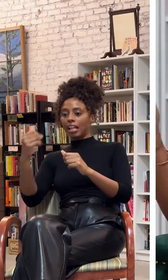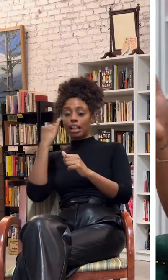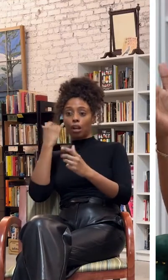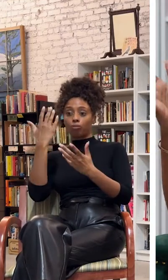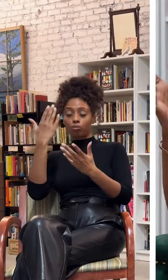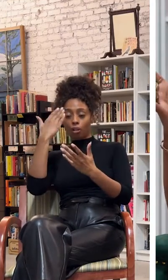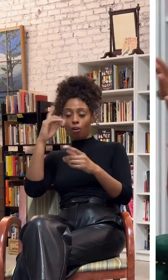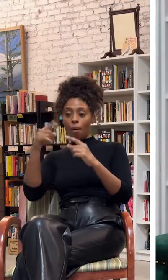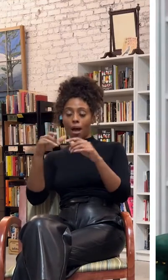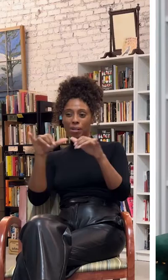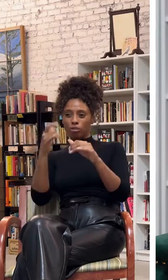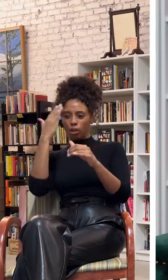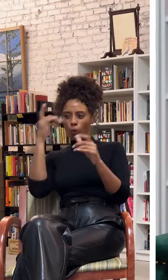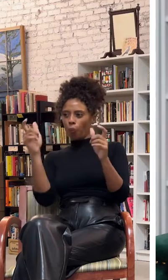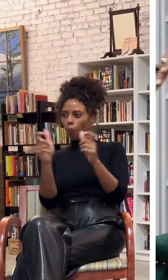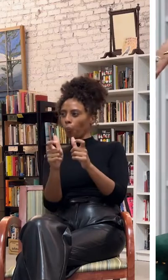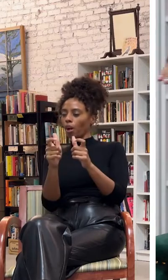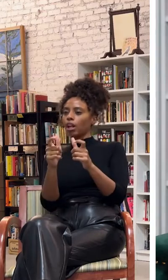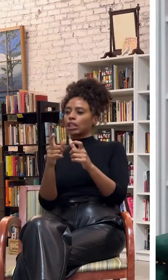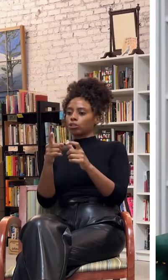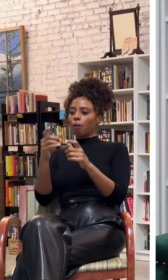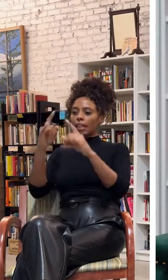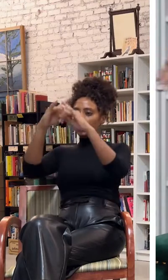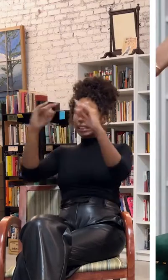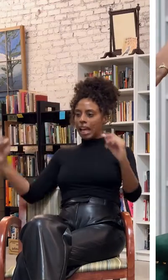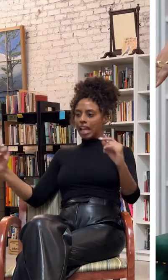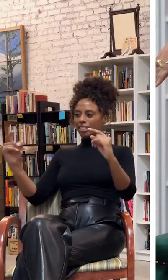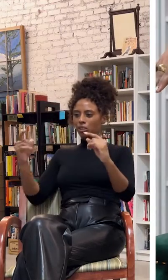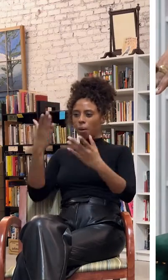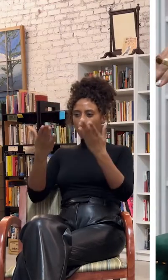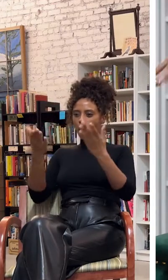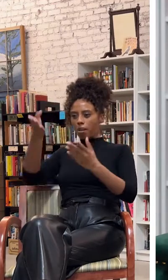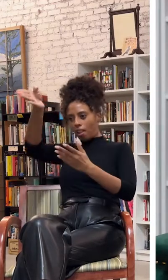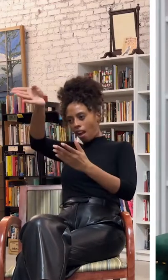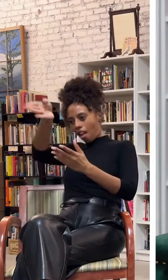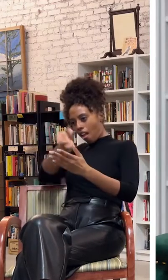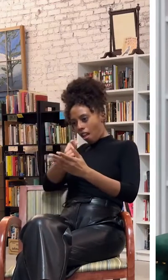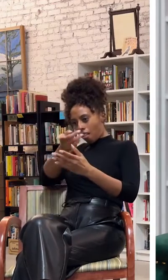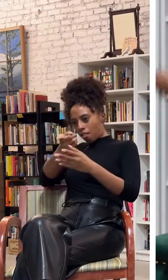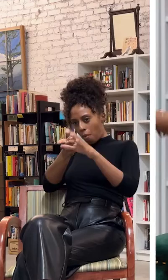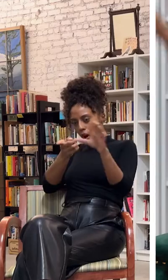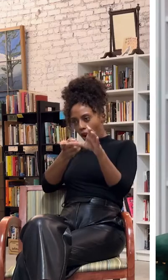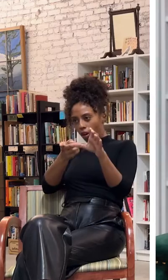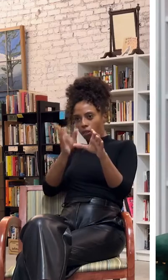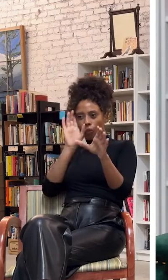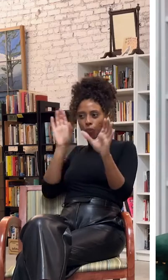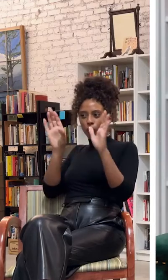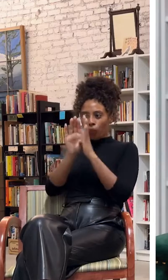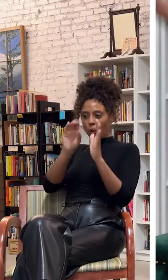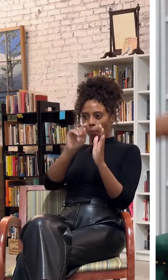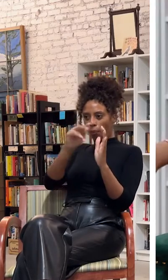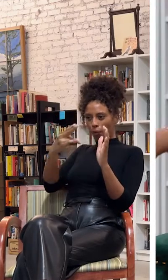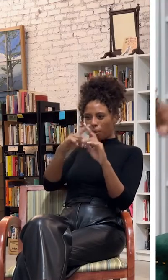it. And so like half of the tent, maybe like a diagonal, was a little photo booth, which was a tent. Was